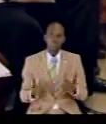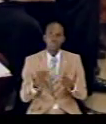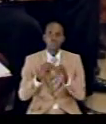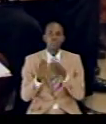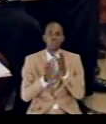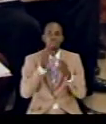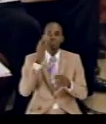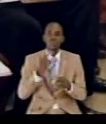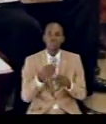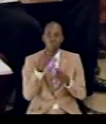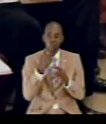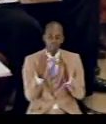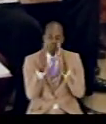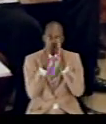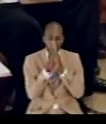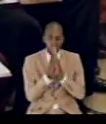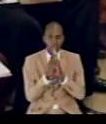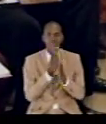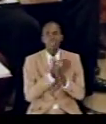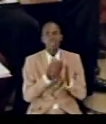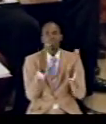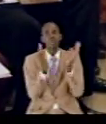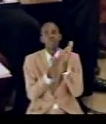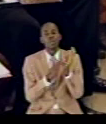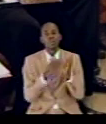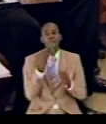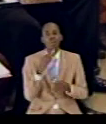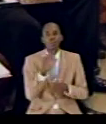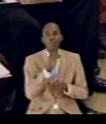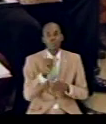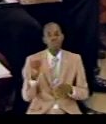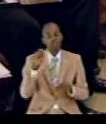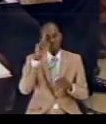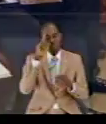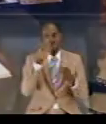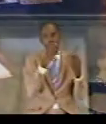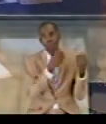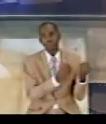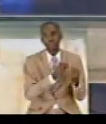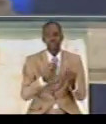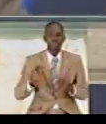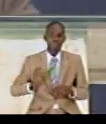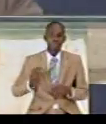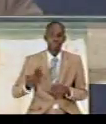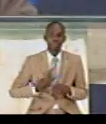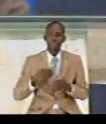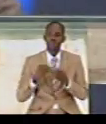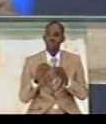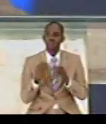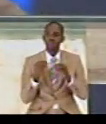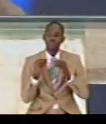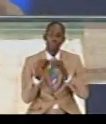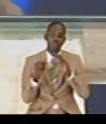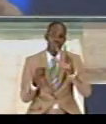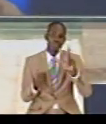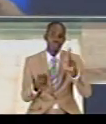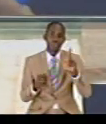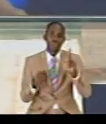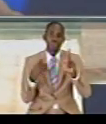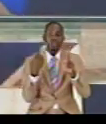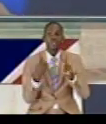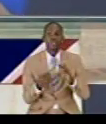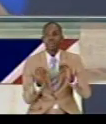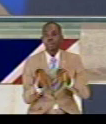The prayer and the praise of a trusting soul. Point number three, the priority. if you